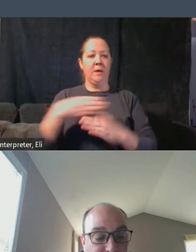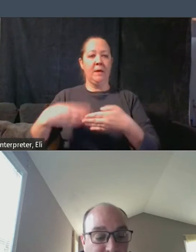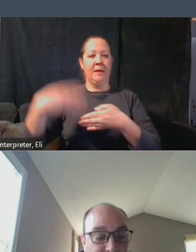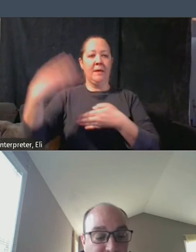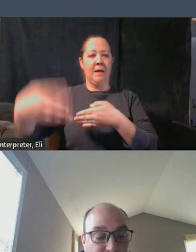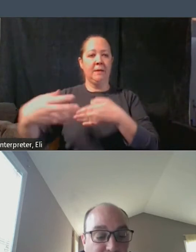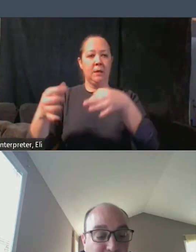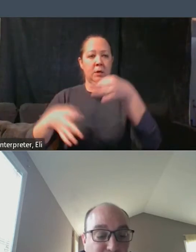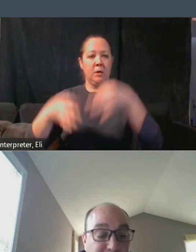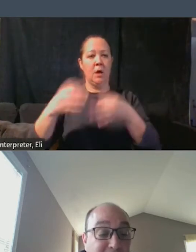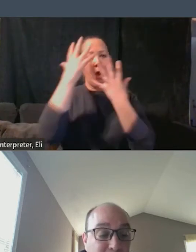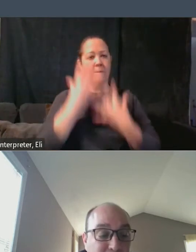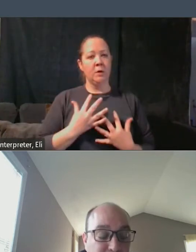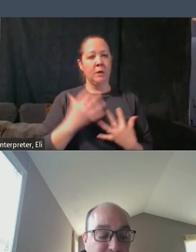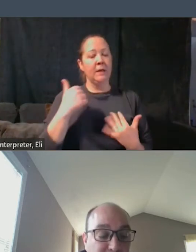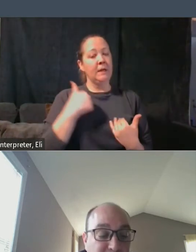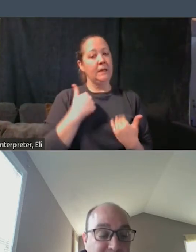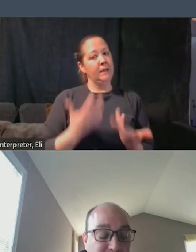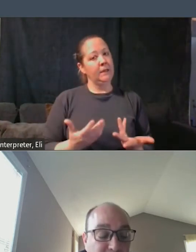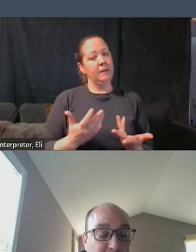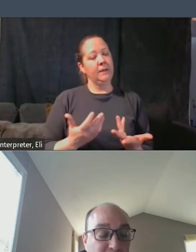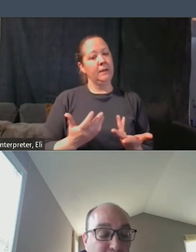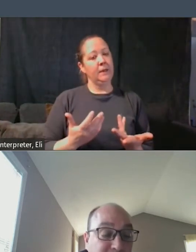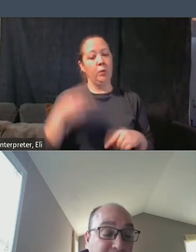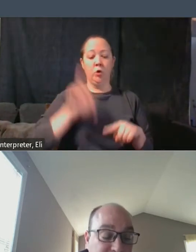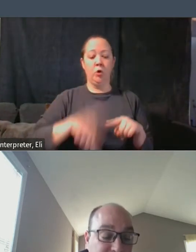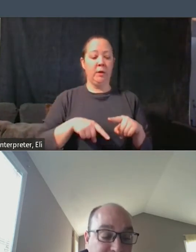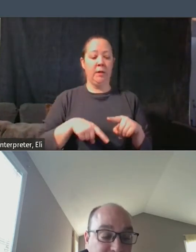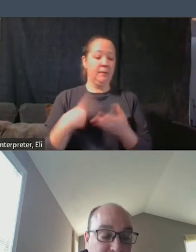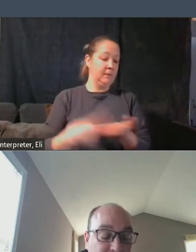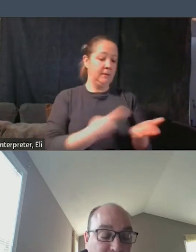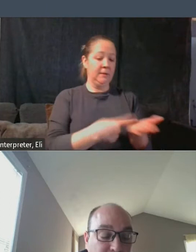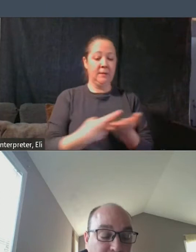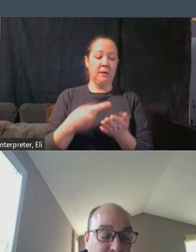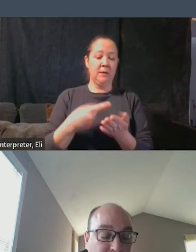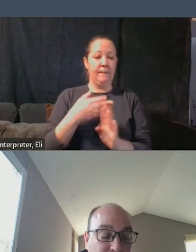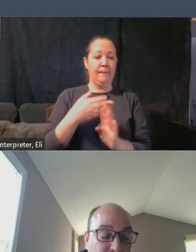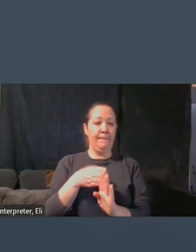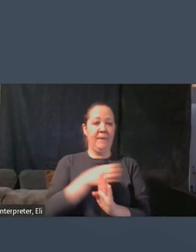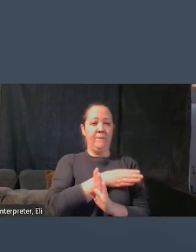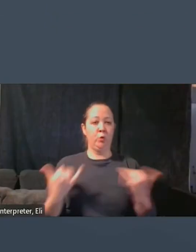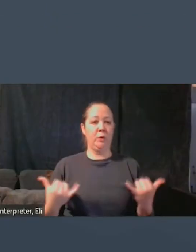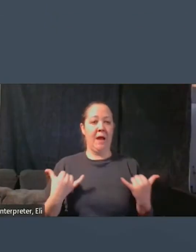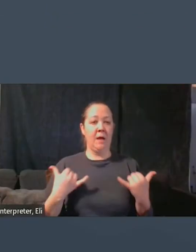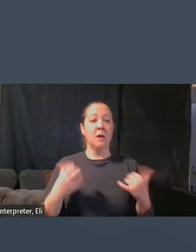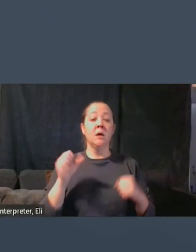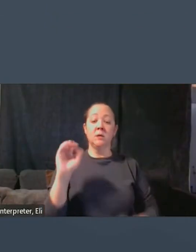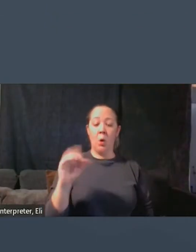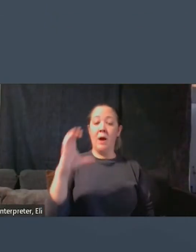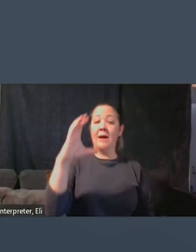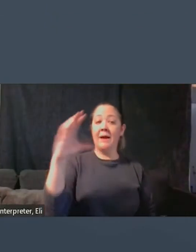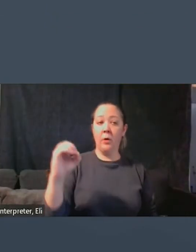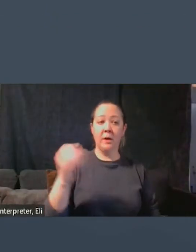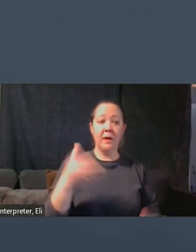to scheduling, it was unable to be accomplished before today's hearing. So the county has asked for a brief continuance